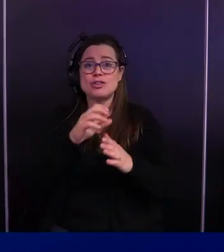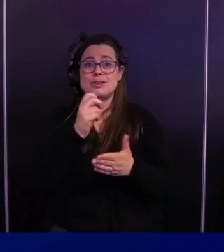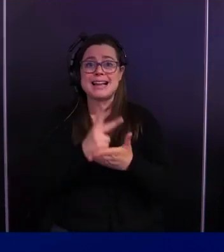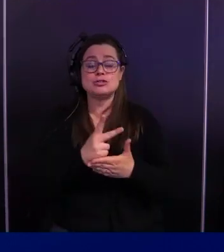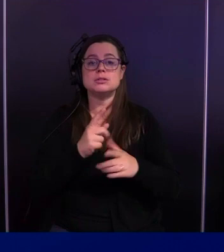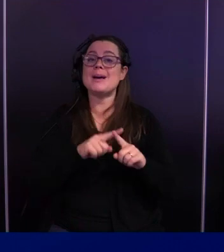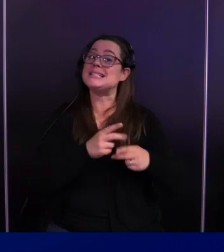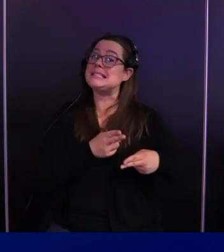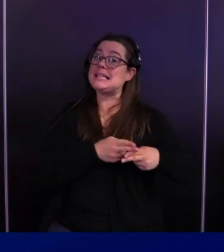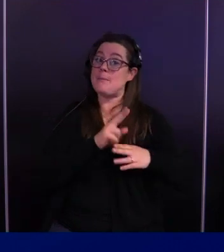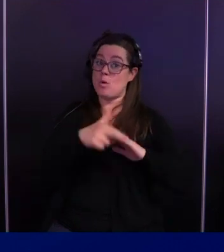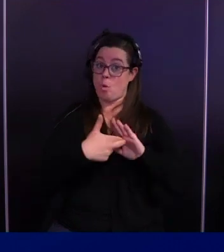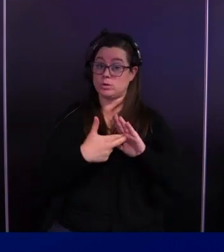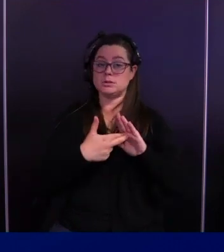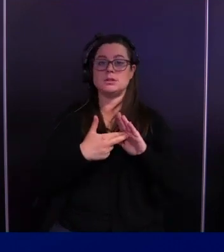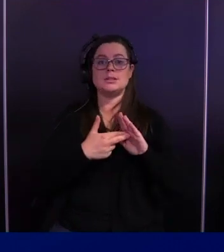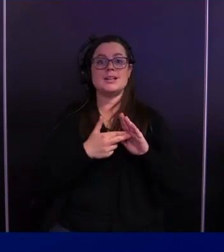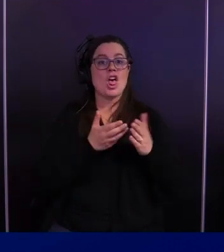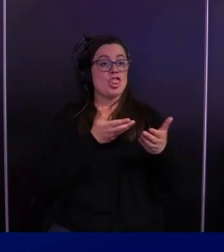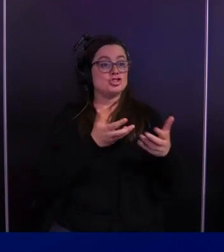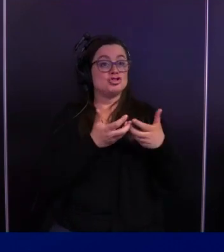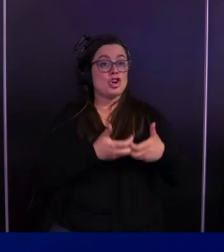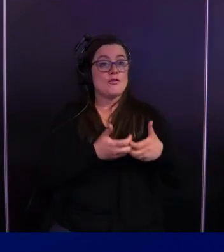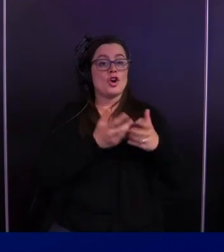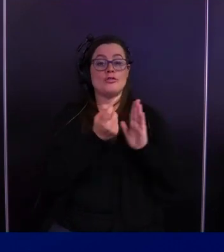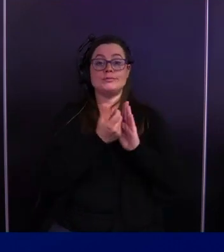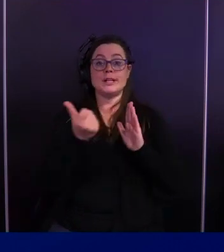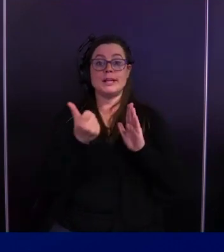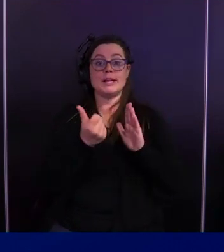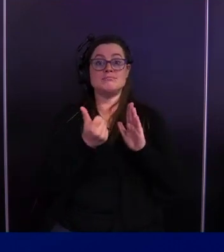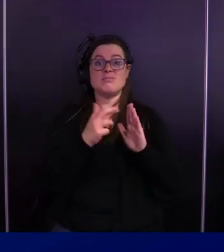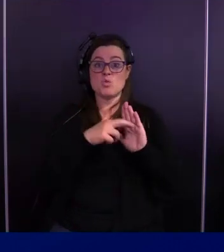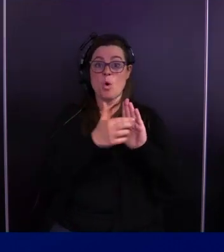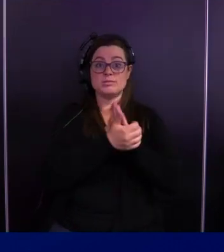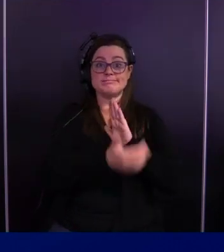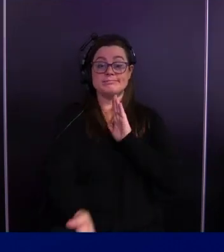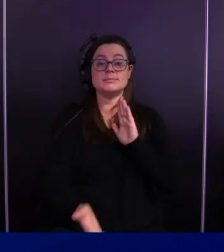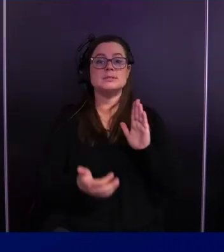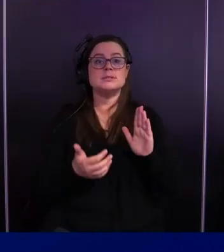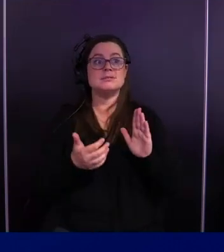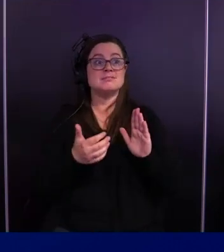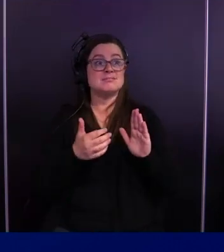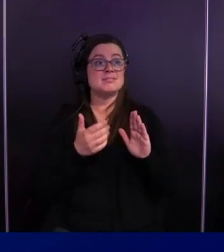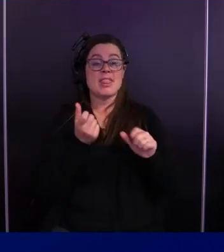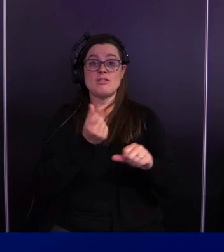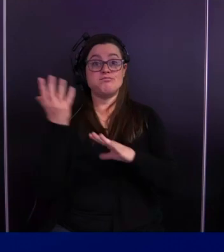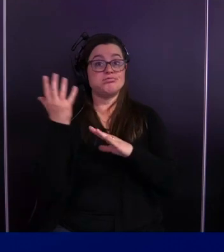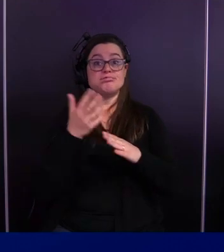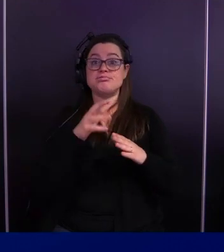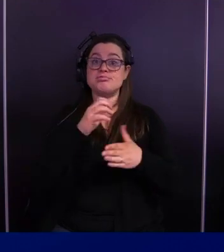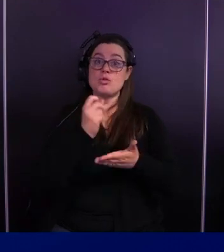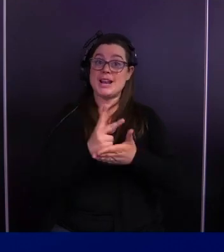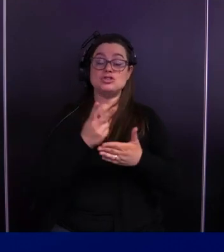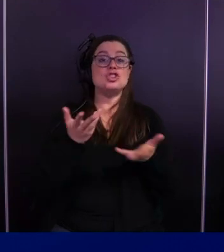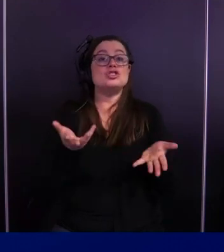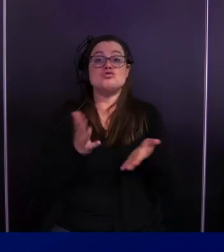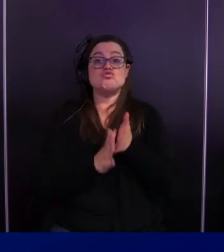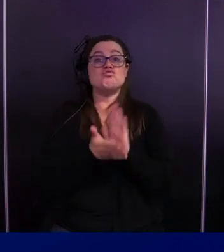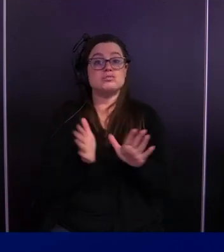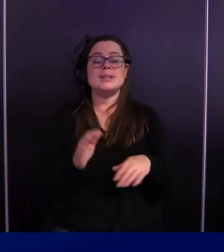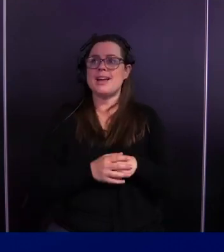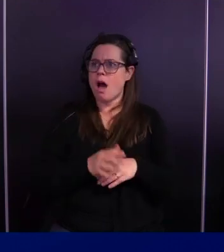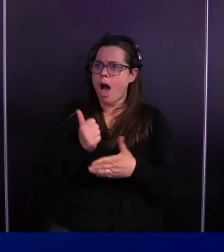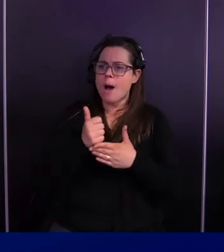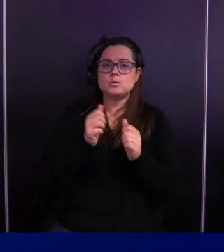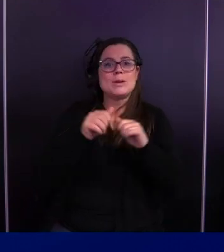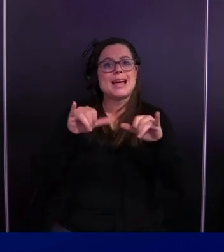temporary roles, as soon as you delete the server, the role's no longer attached. No more temporary credentials. It's Well, and it actually helps with the